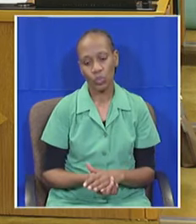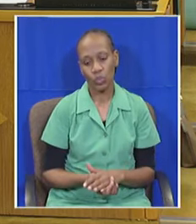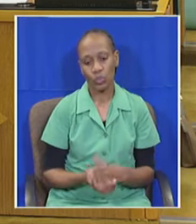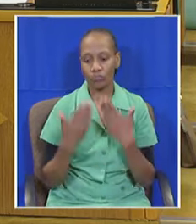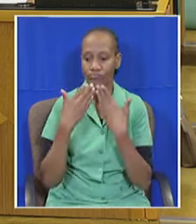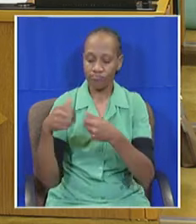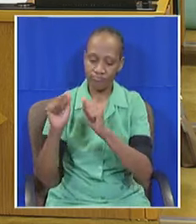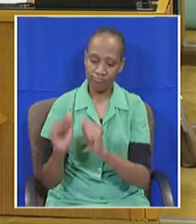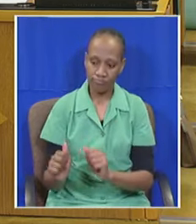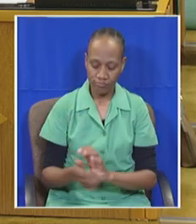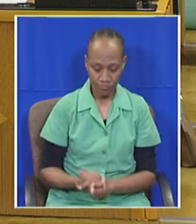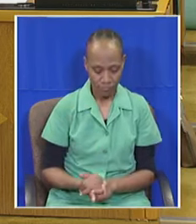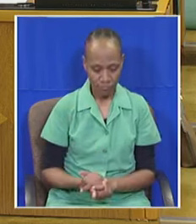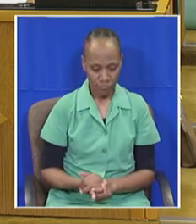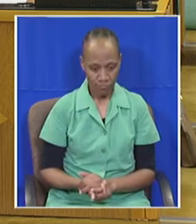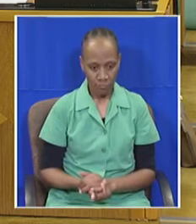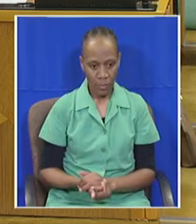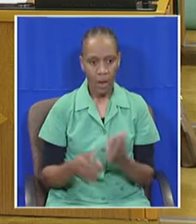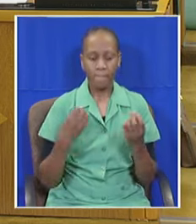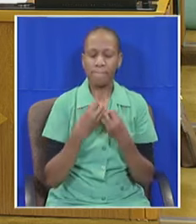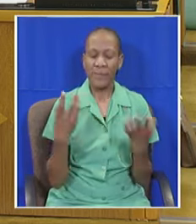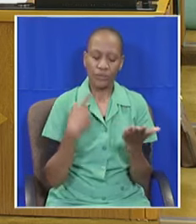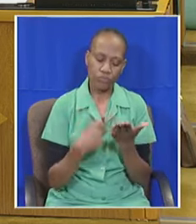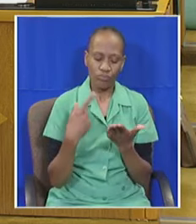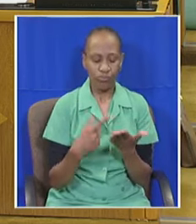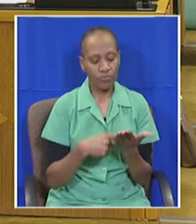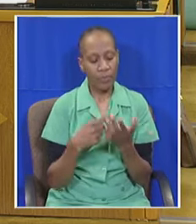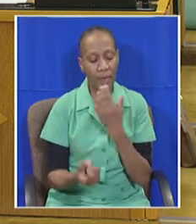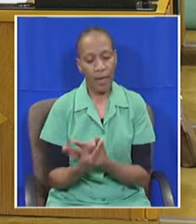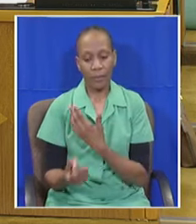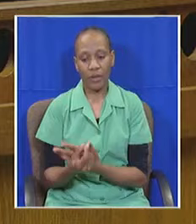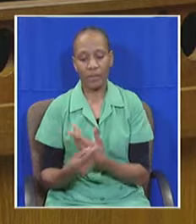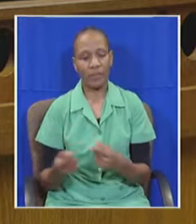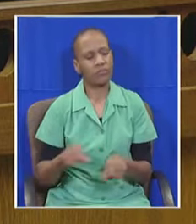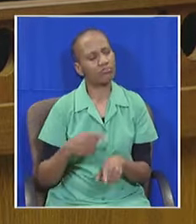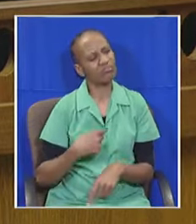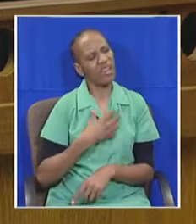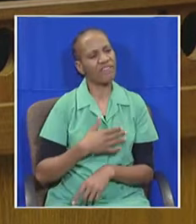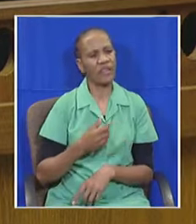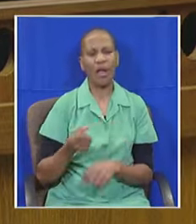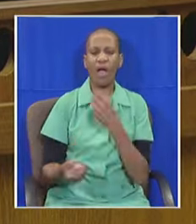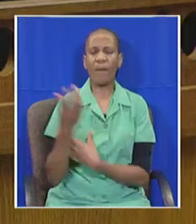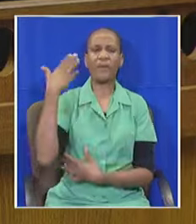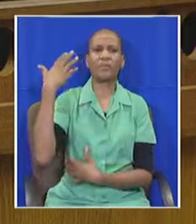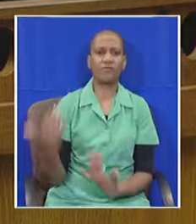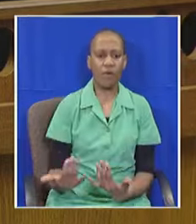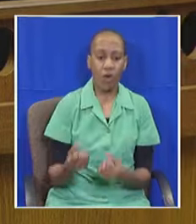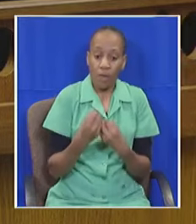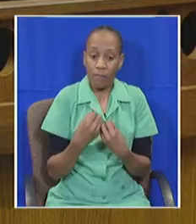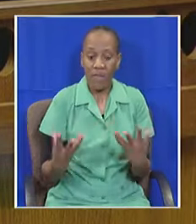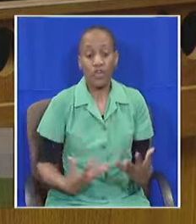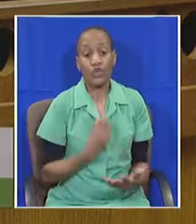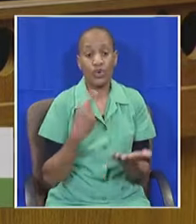Thank you, Chairperson. Many of the debates in this House are experiences of deja vu. A study of the many youth debates conducted